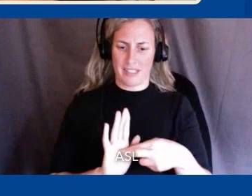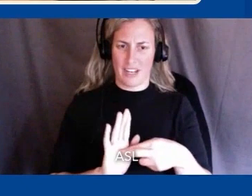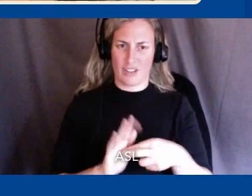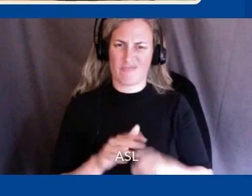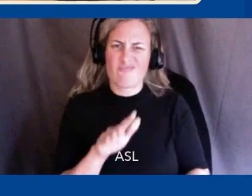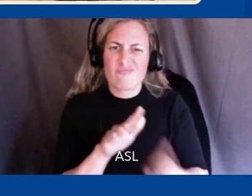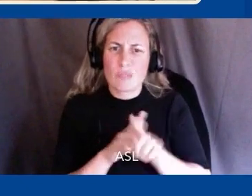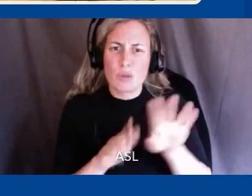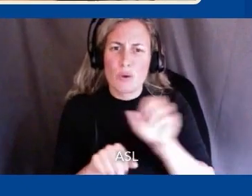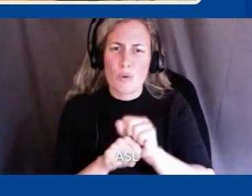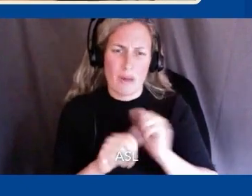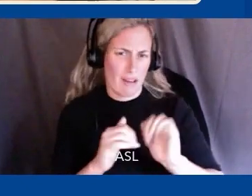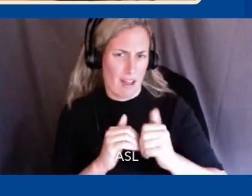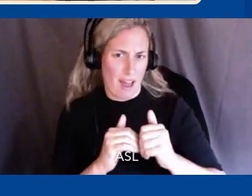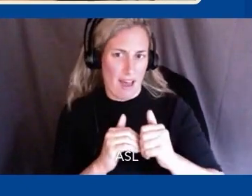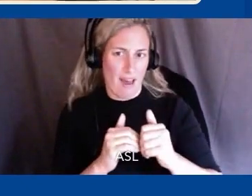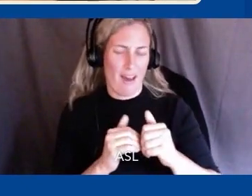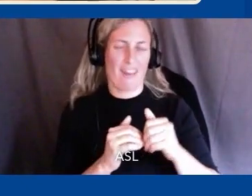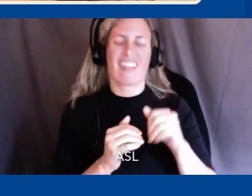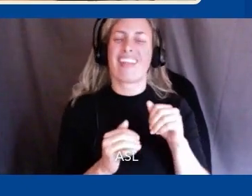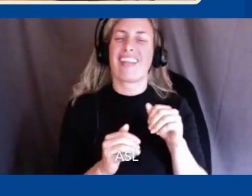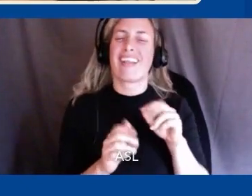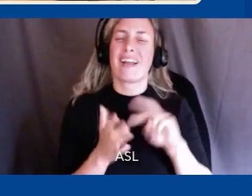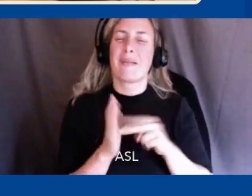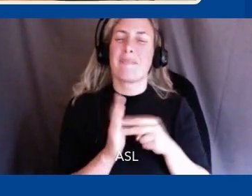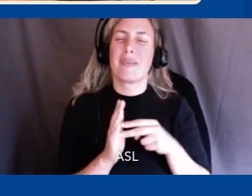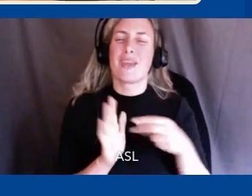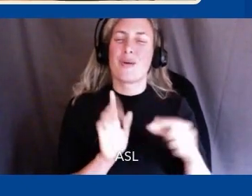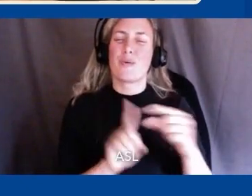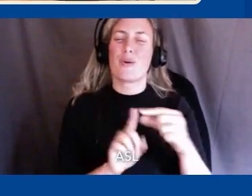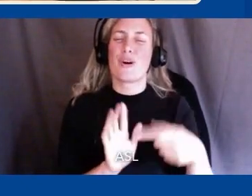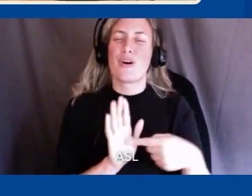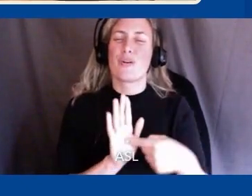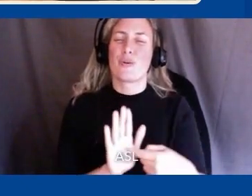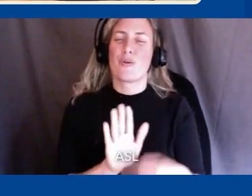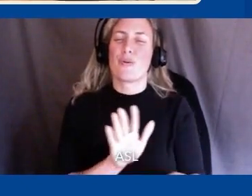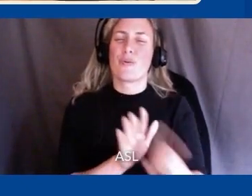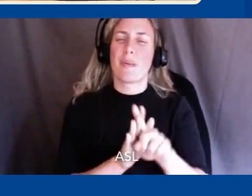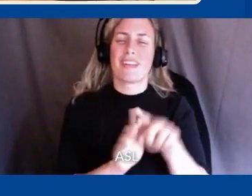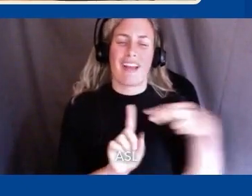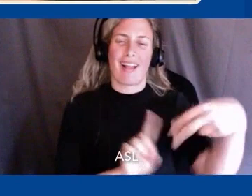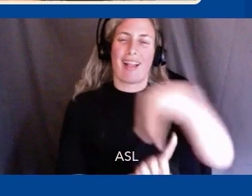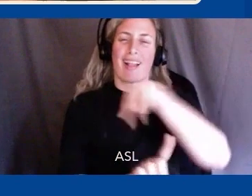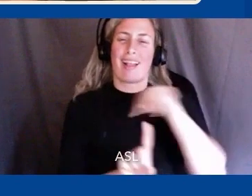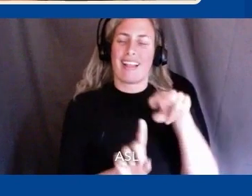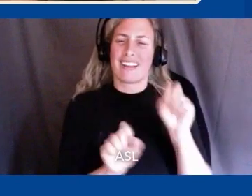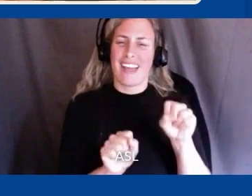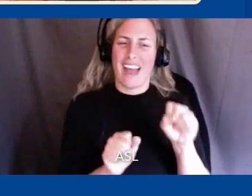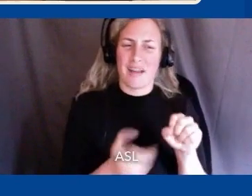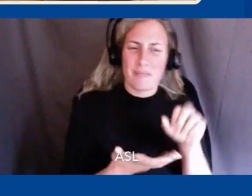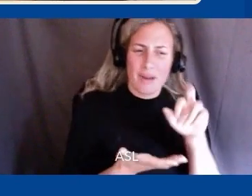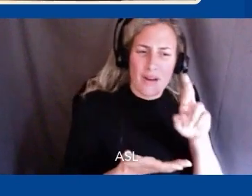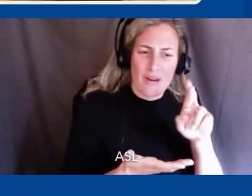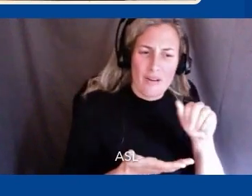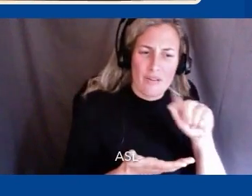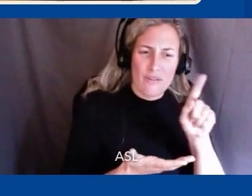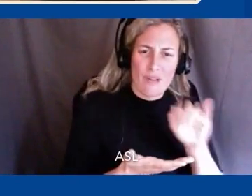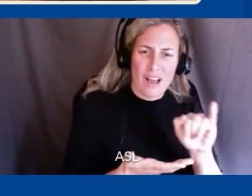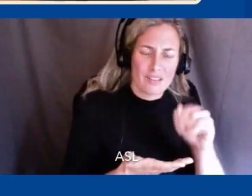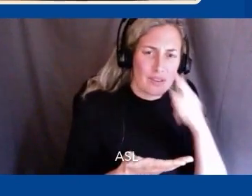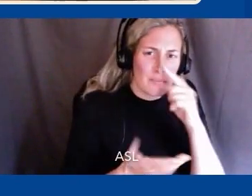of people to mean a lot of different things. So I don't know if maybe Razi, you want to start us off thinking about representation, what that means